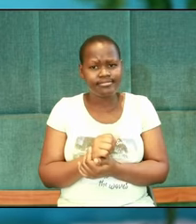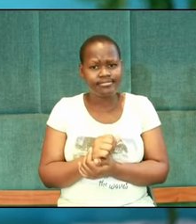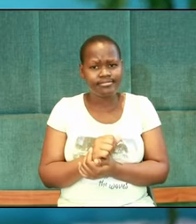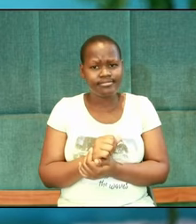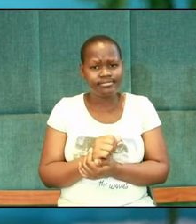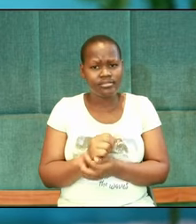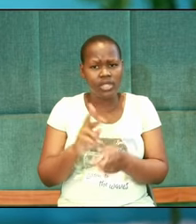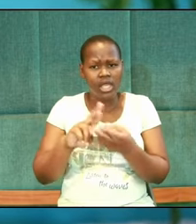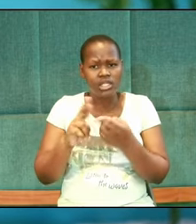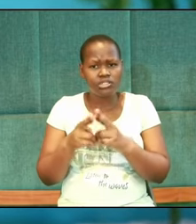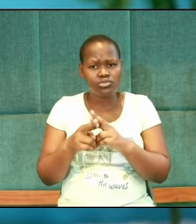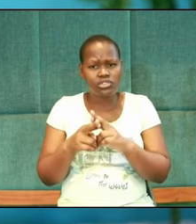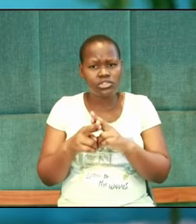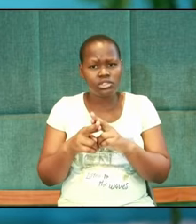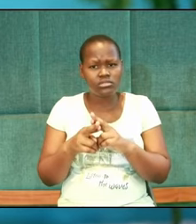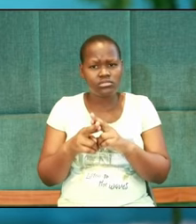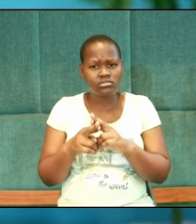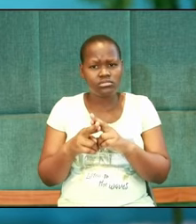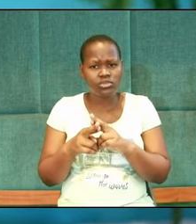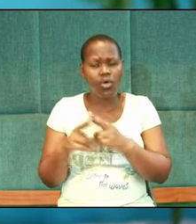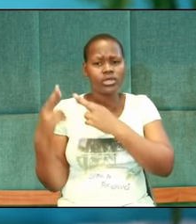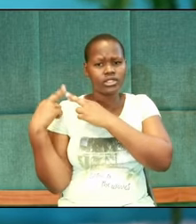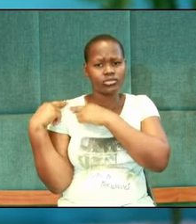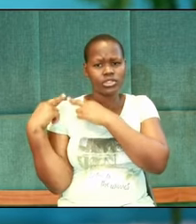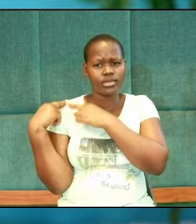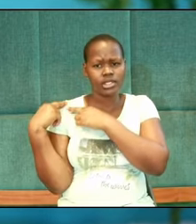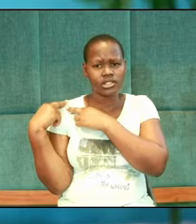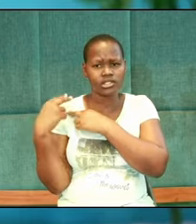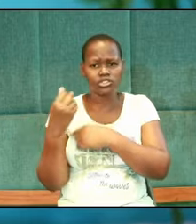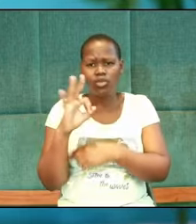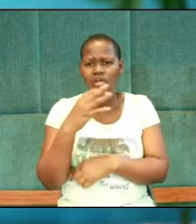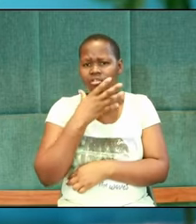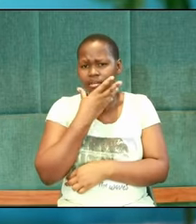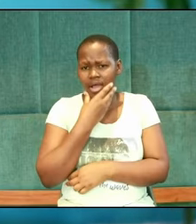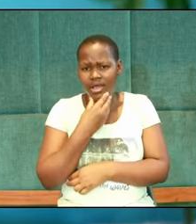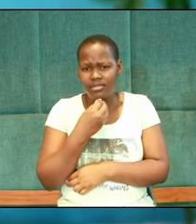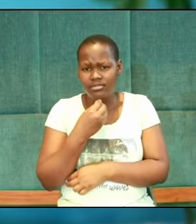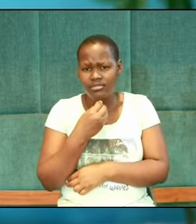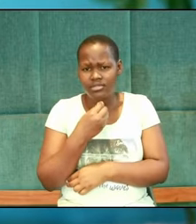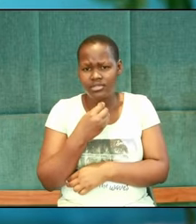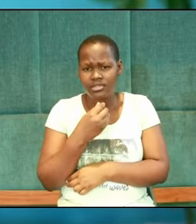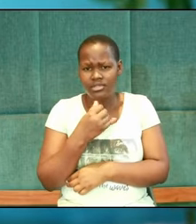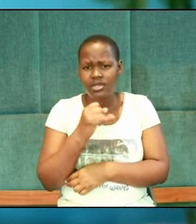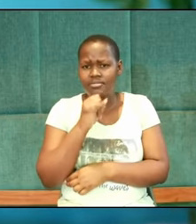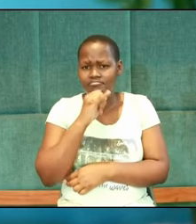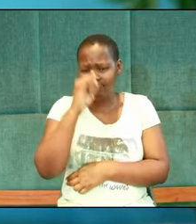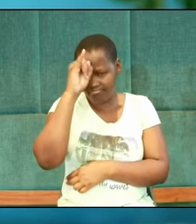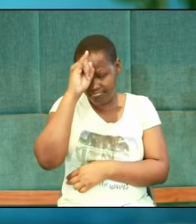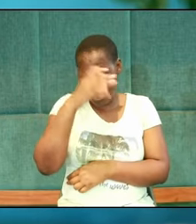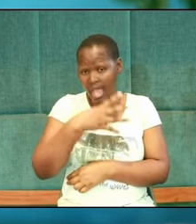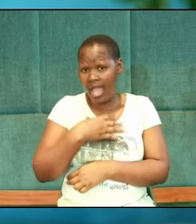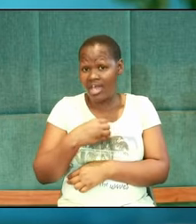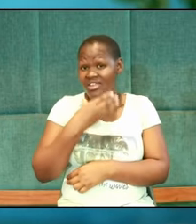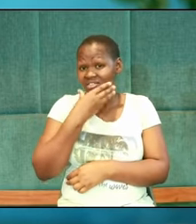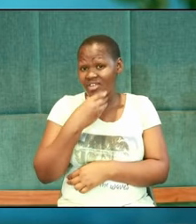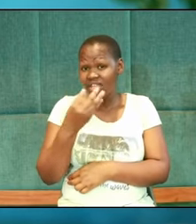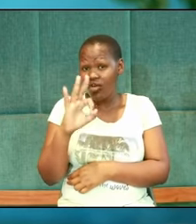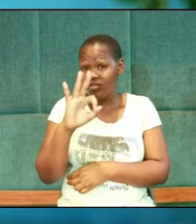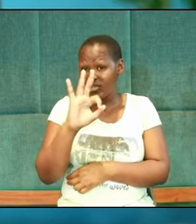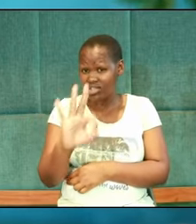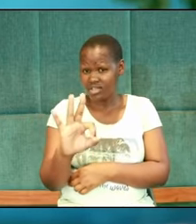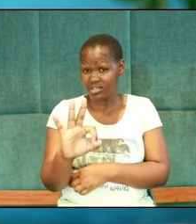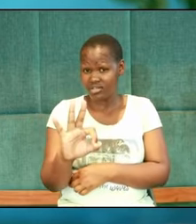the responsibility of a man? And he's ignorant. Yet he's a father of three with pot